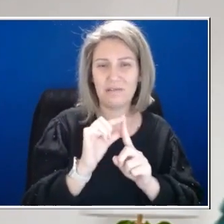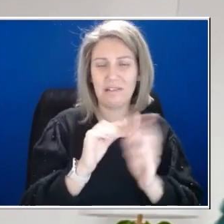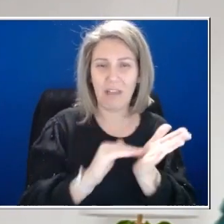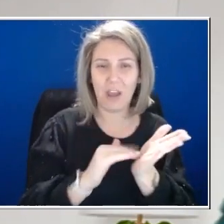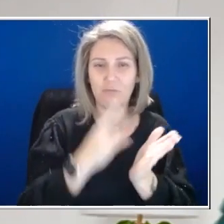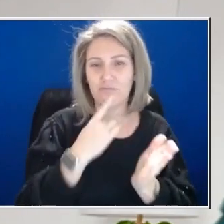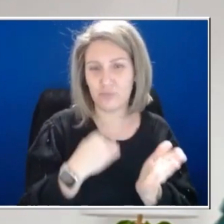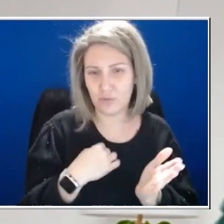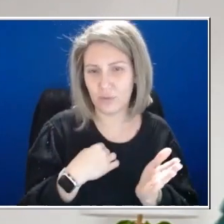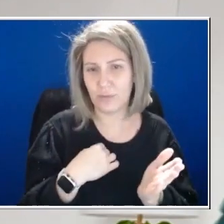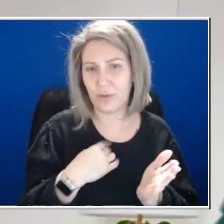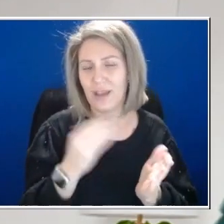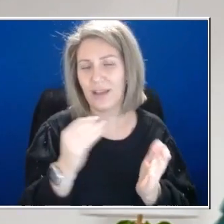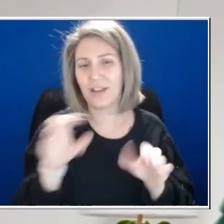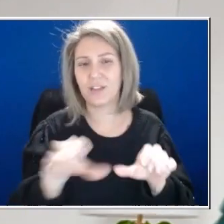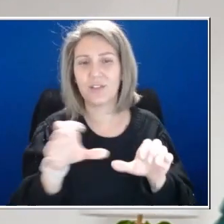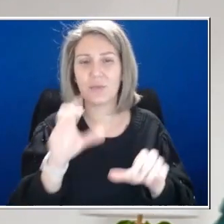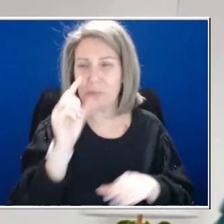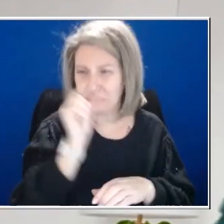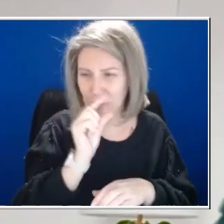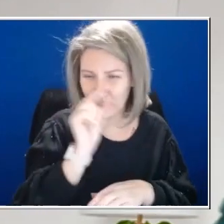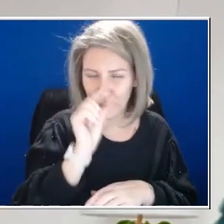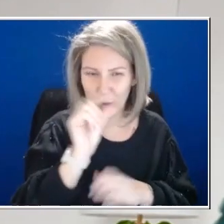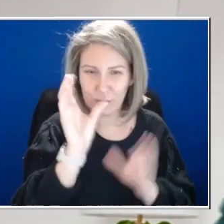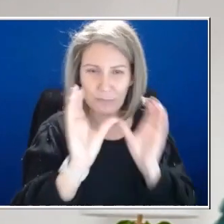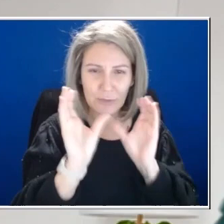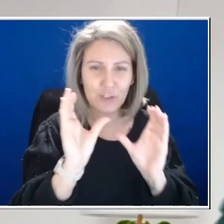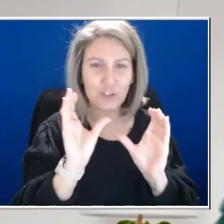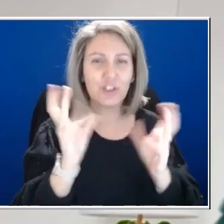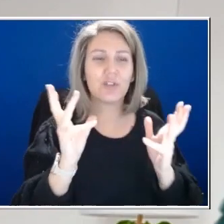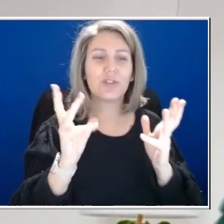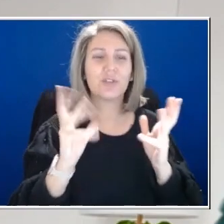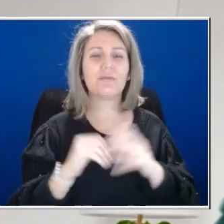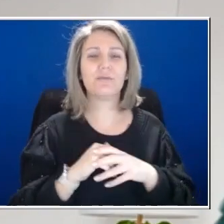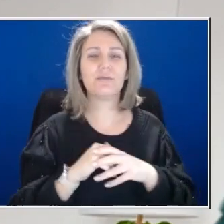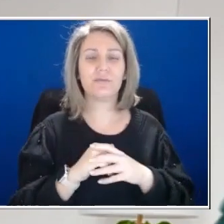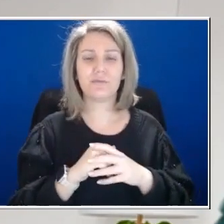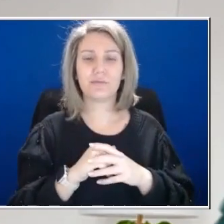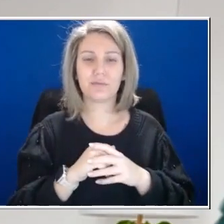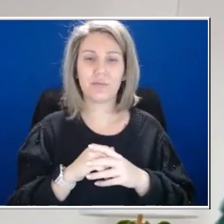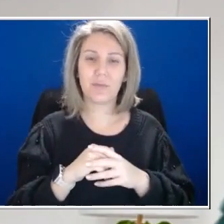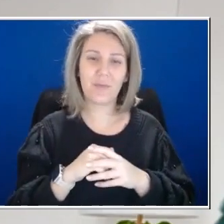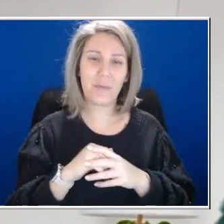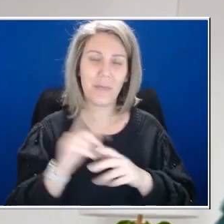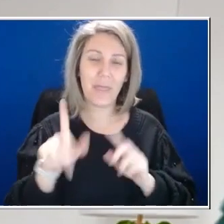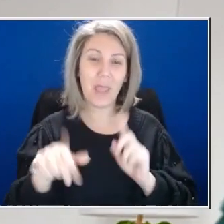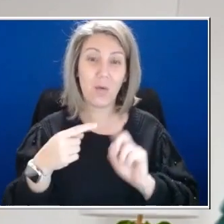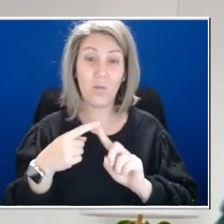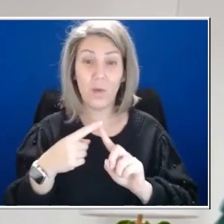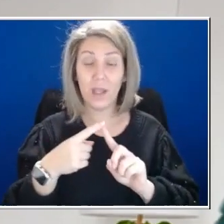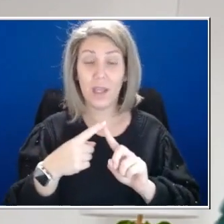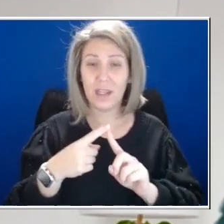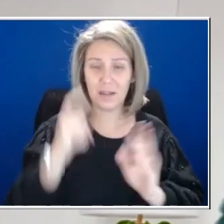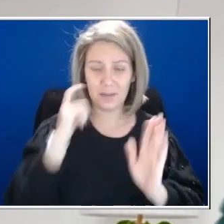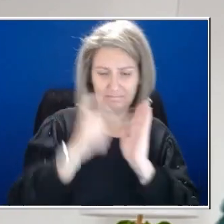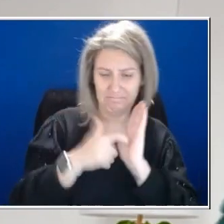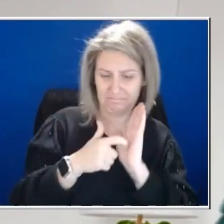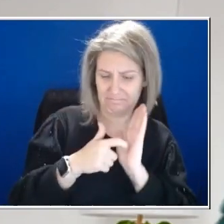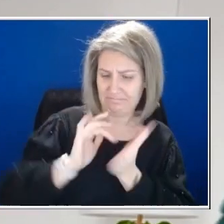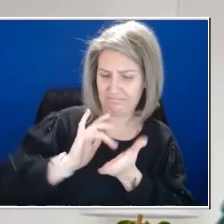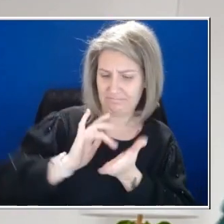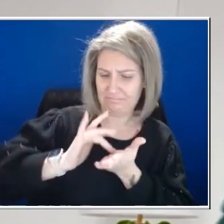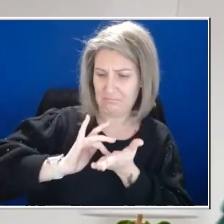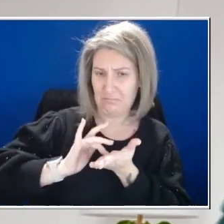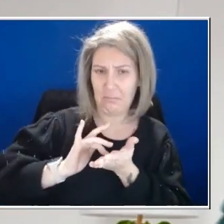and doing some Google searches. When I came across either medical sites